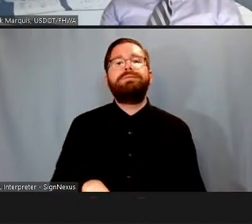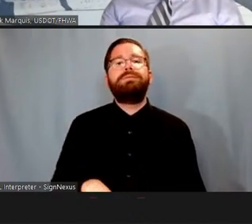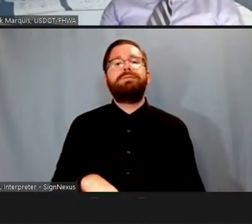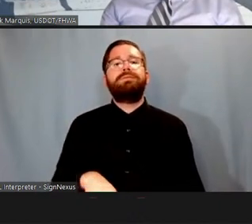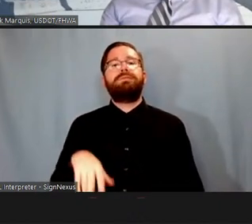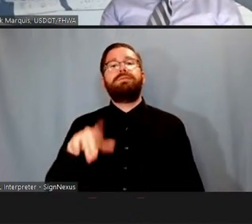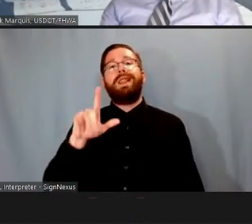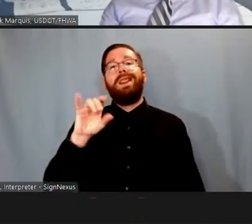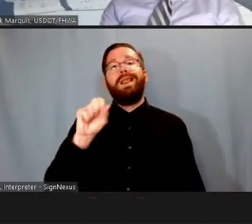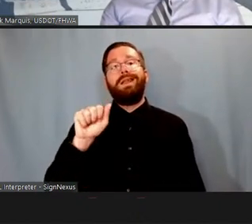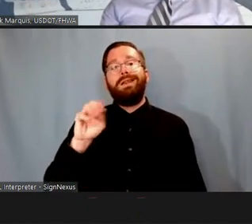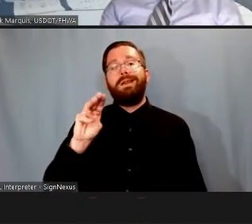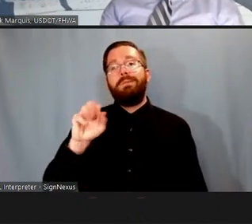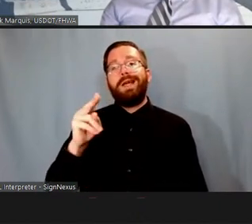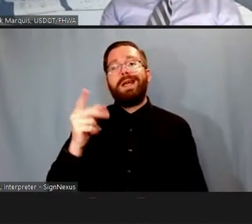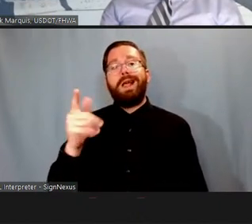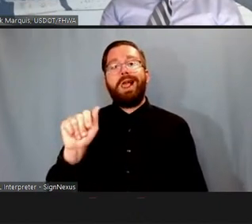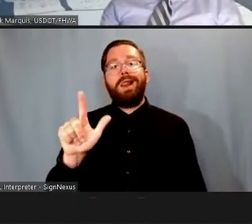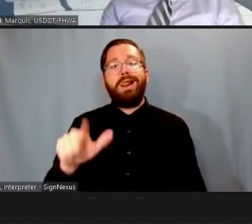lisa mango